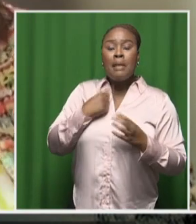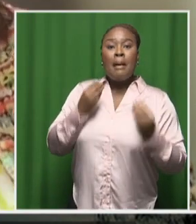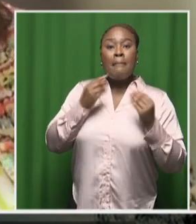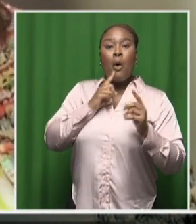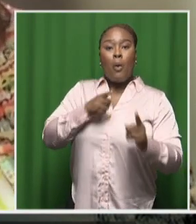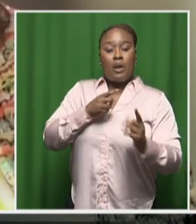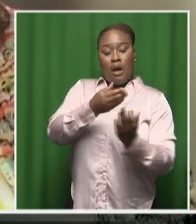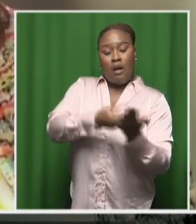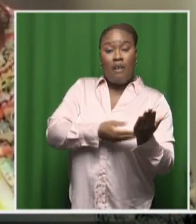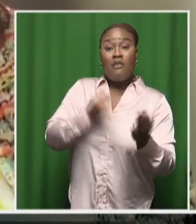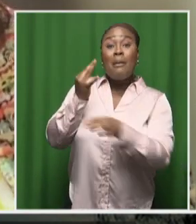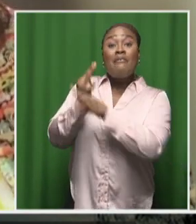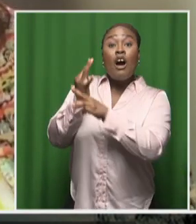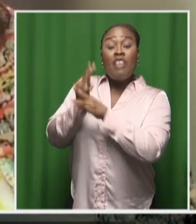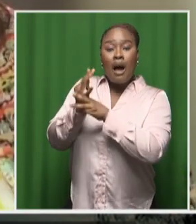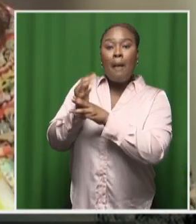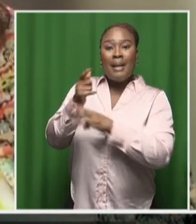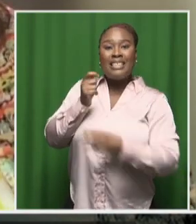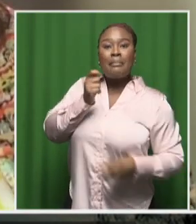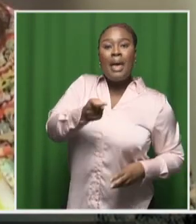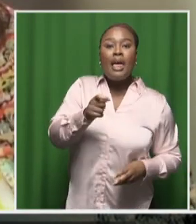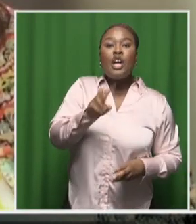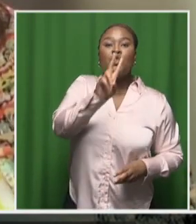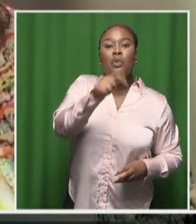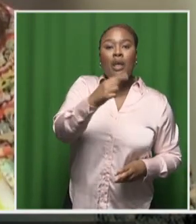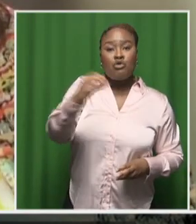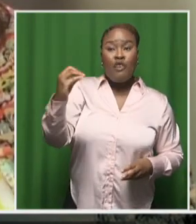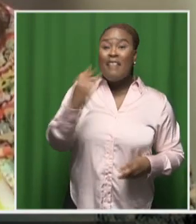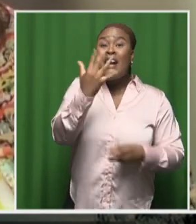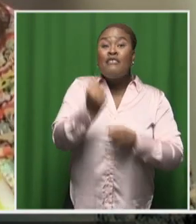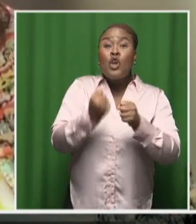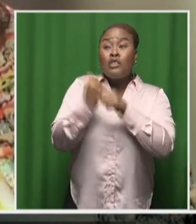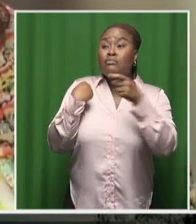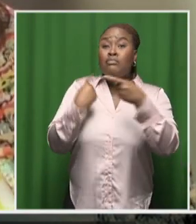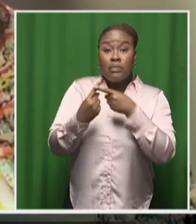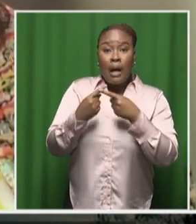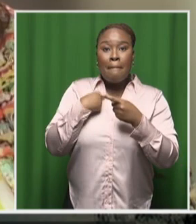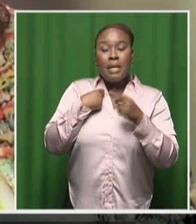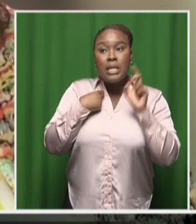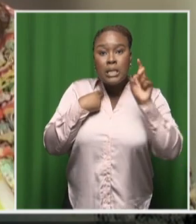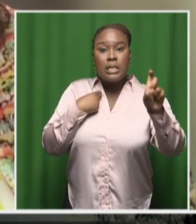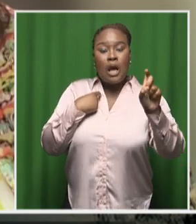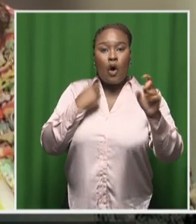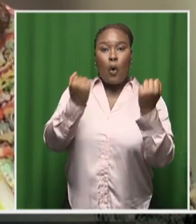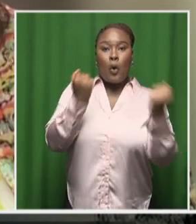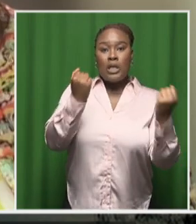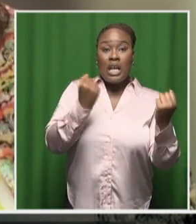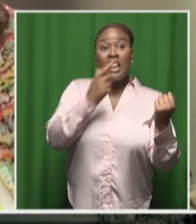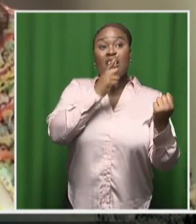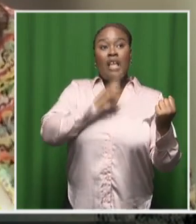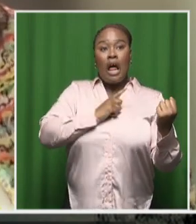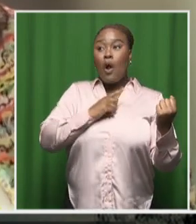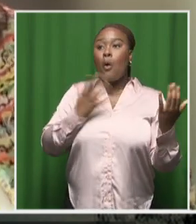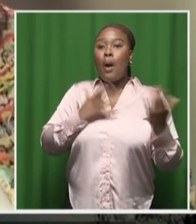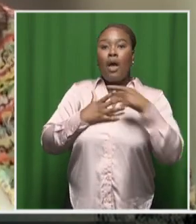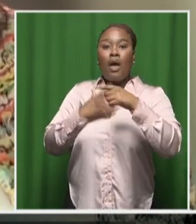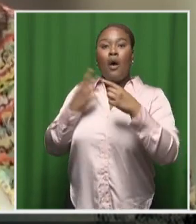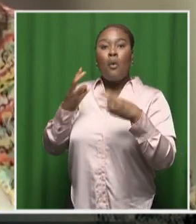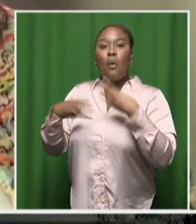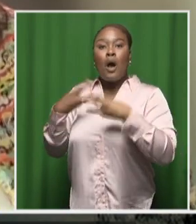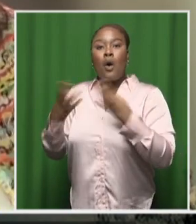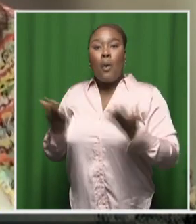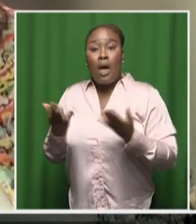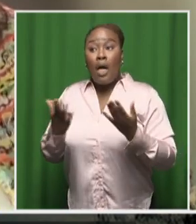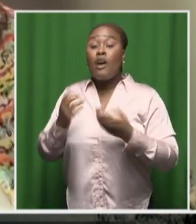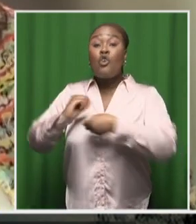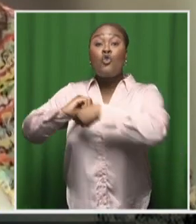2,000 Rand 5 years ago, still not a cent. Instead, I go to Boksburg Court. They tell me I must go find out where he's working. After